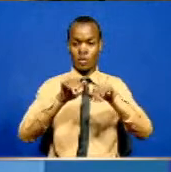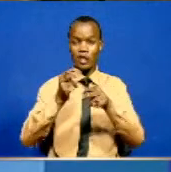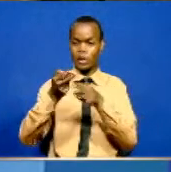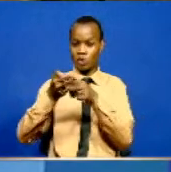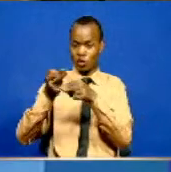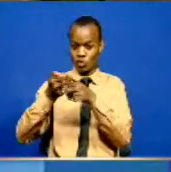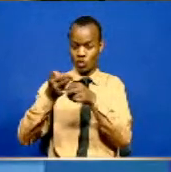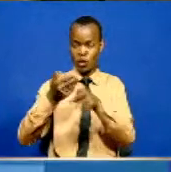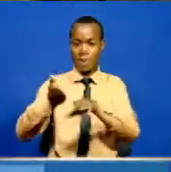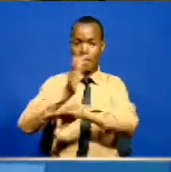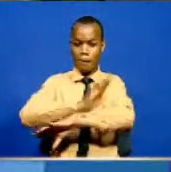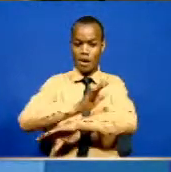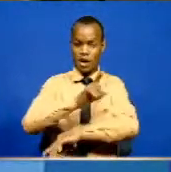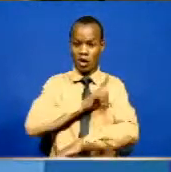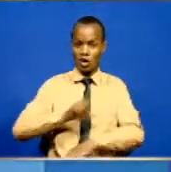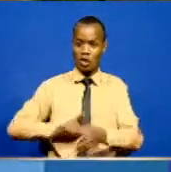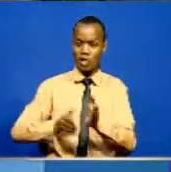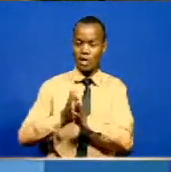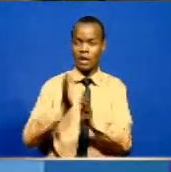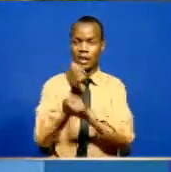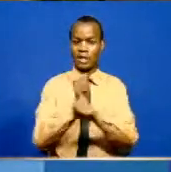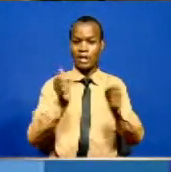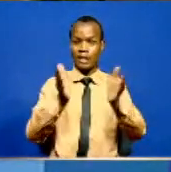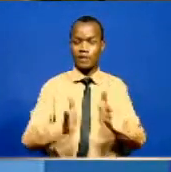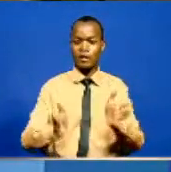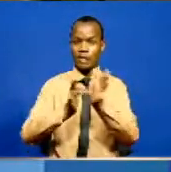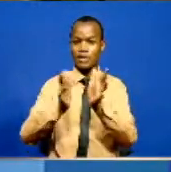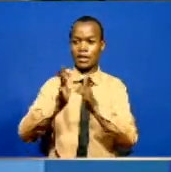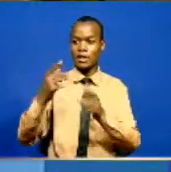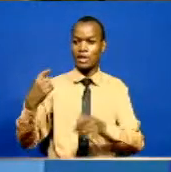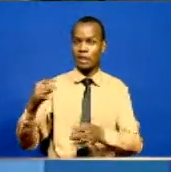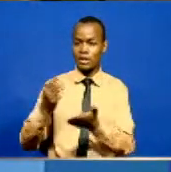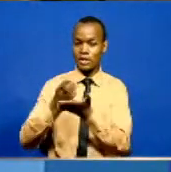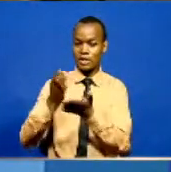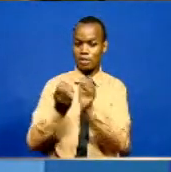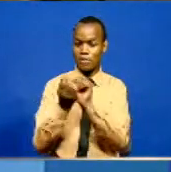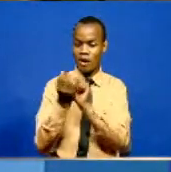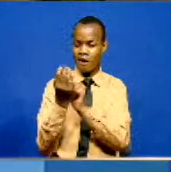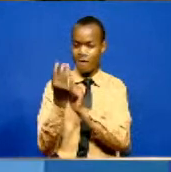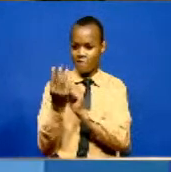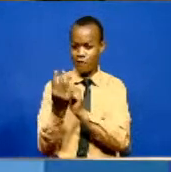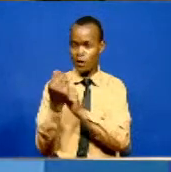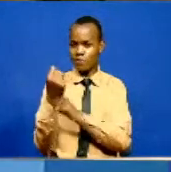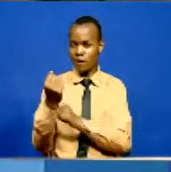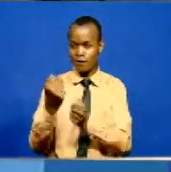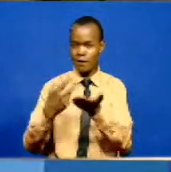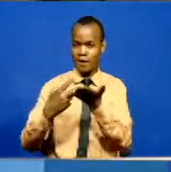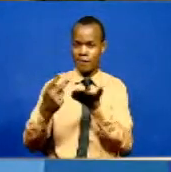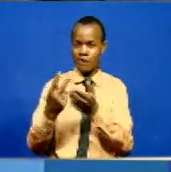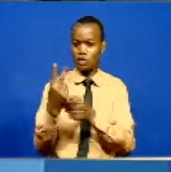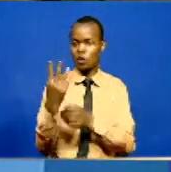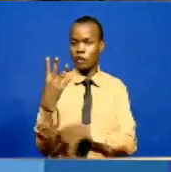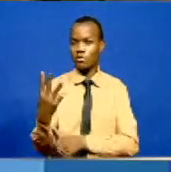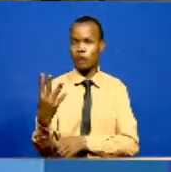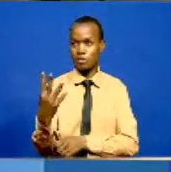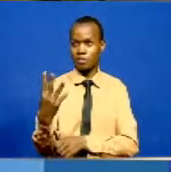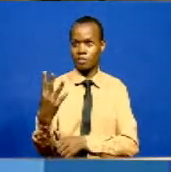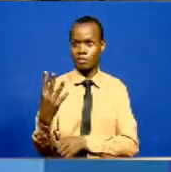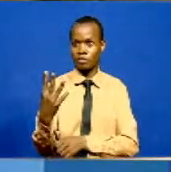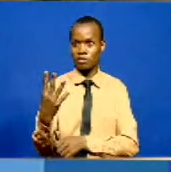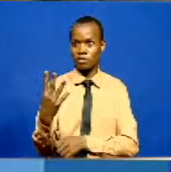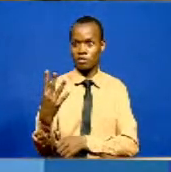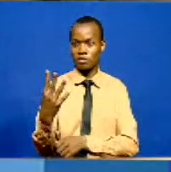return of our Lord and the Savior Jesus Christ. Genesis chapter 45 and verses 24. It is